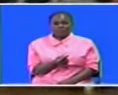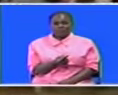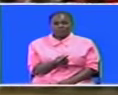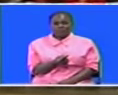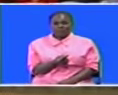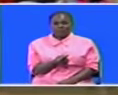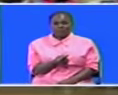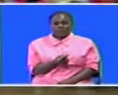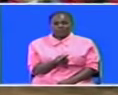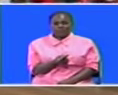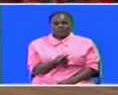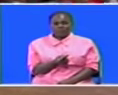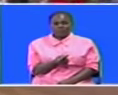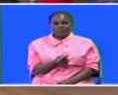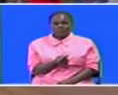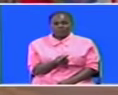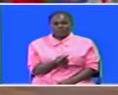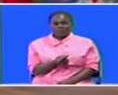Yeah?